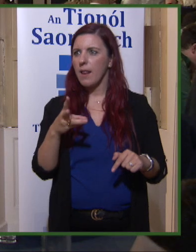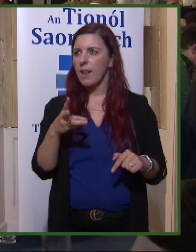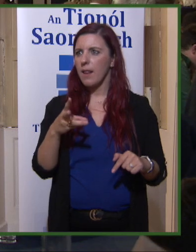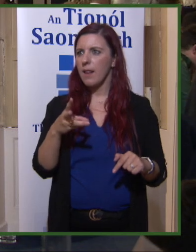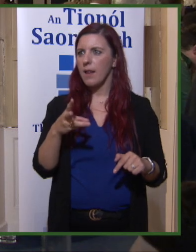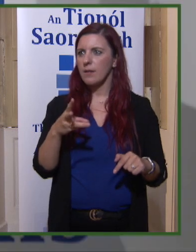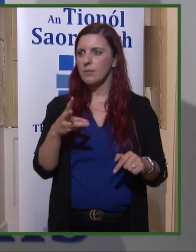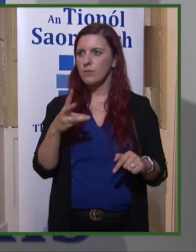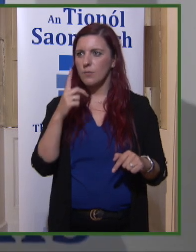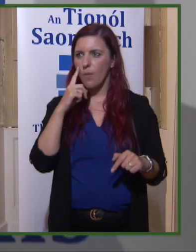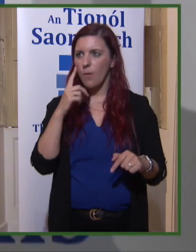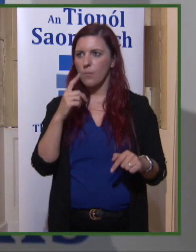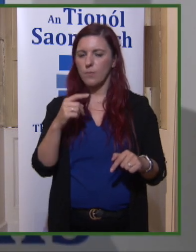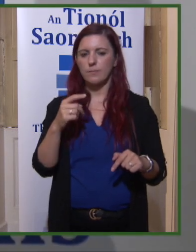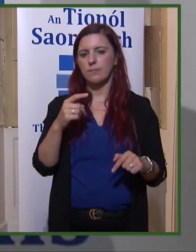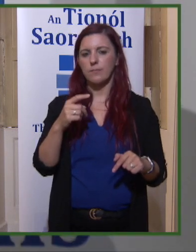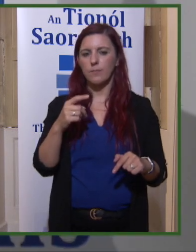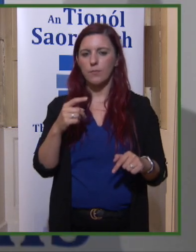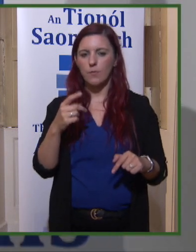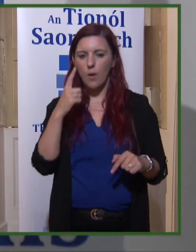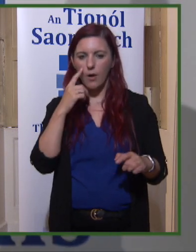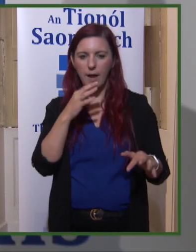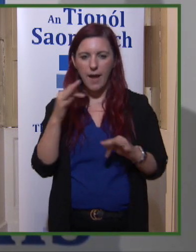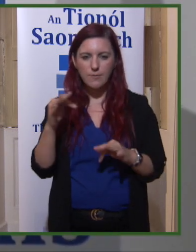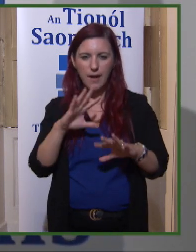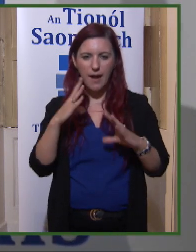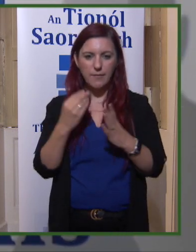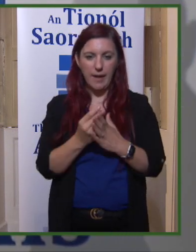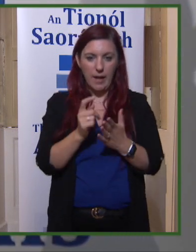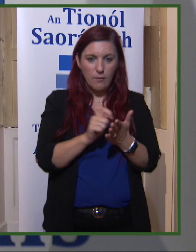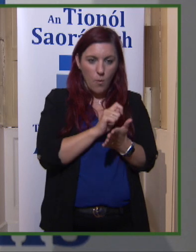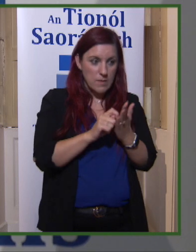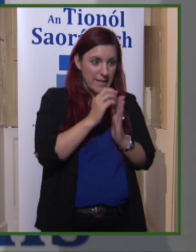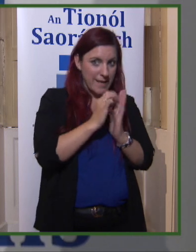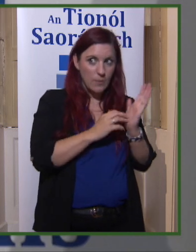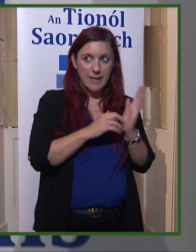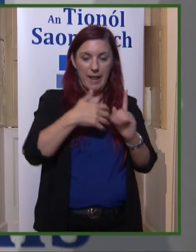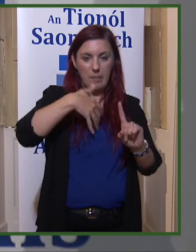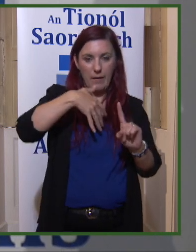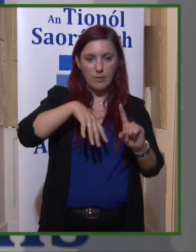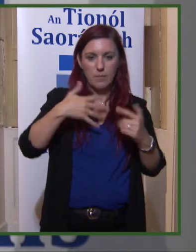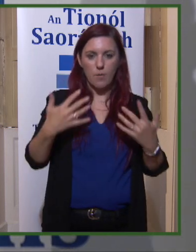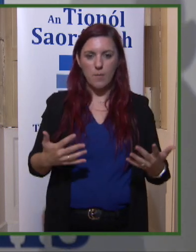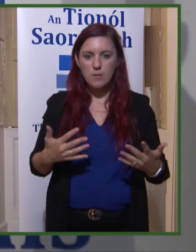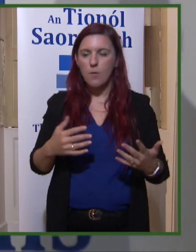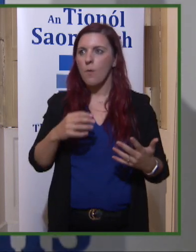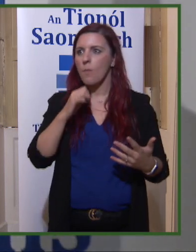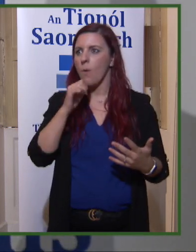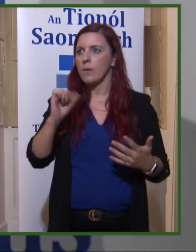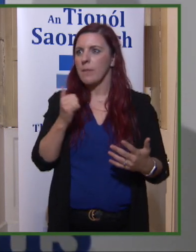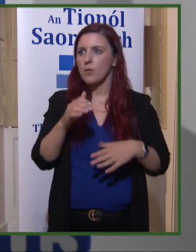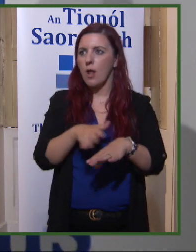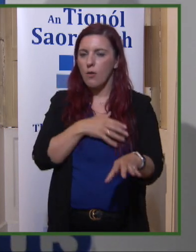Secretariat always says, the sound of deliberative democracy in progress. So I'm going to take 5 minutes of your time, and no more, no